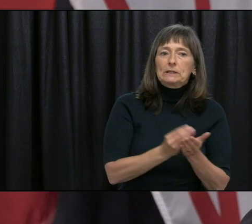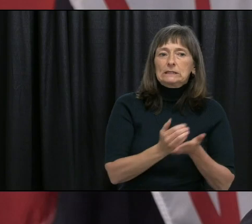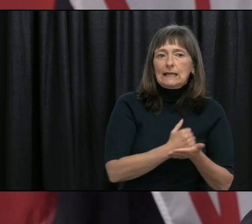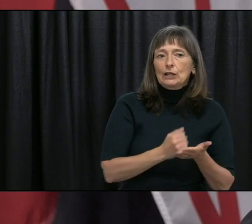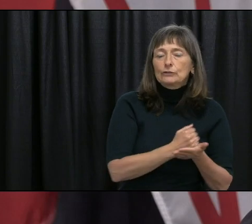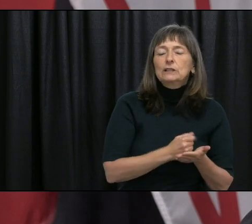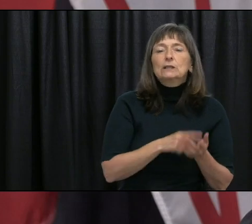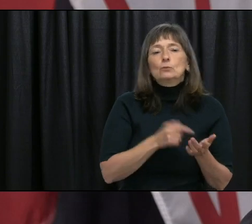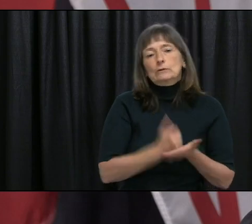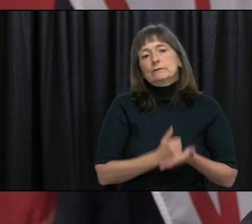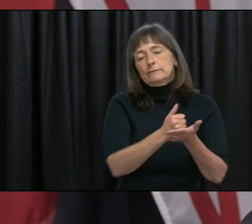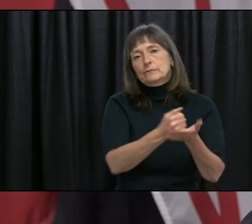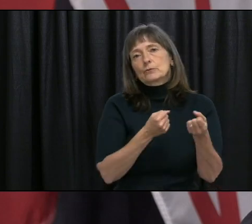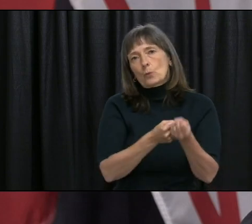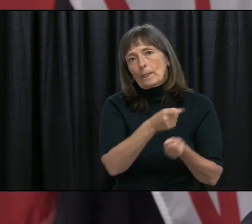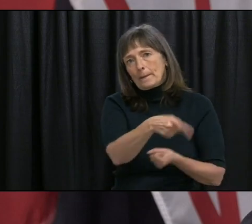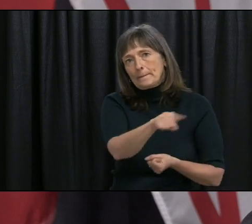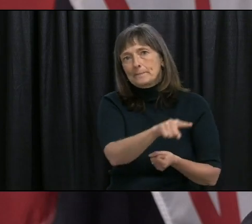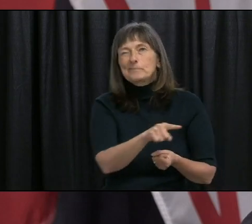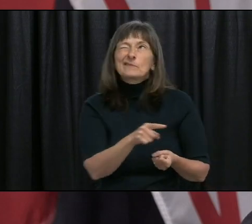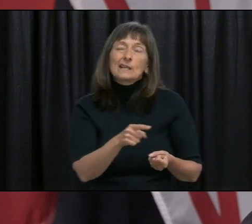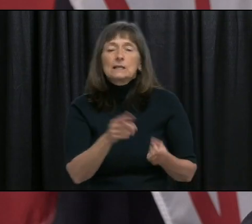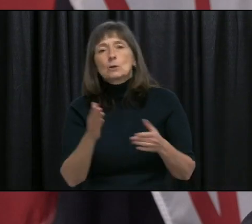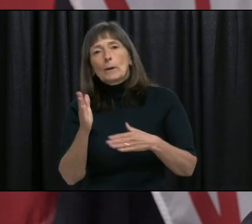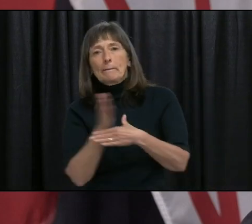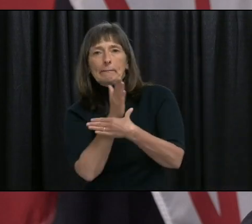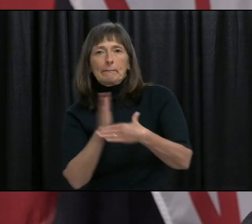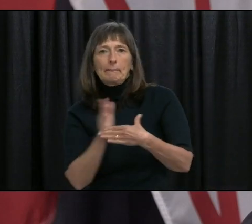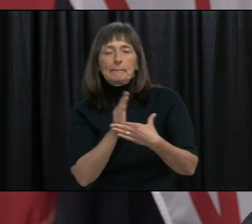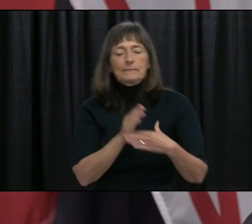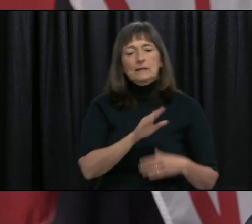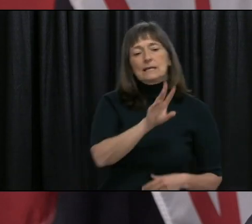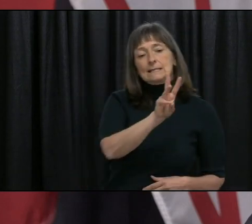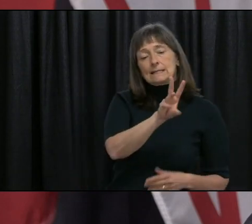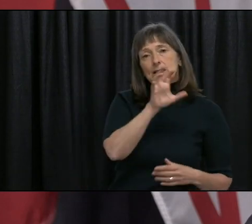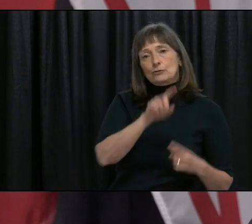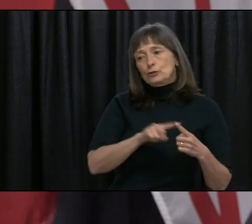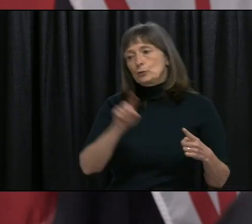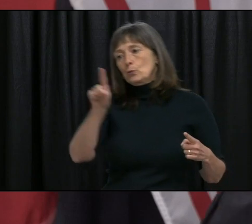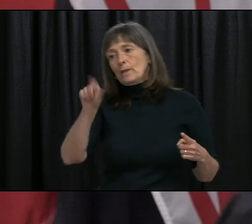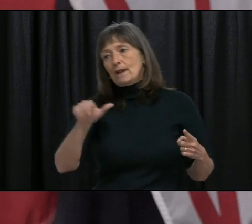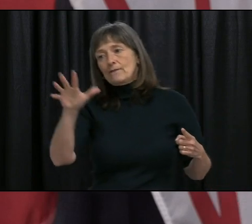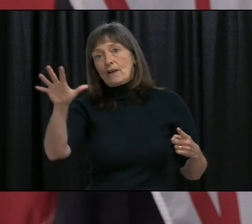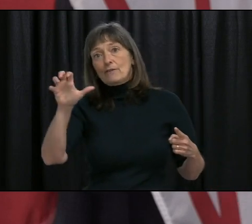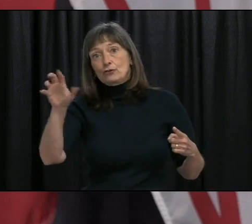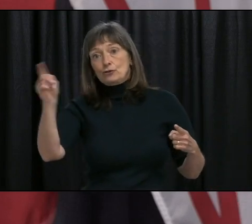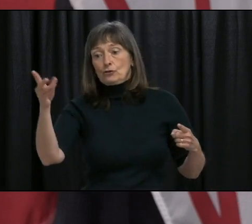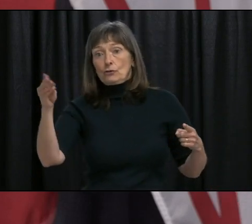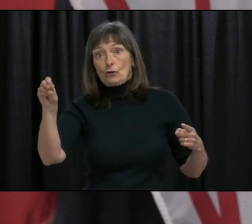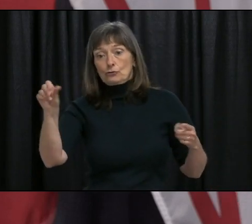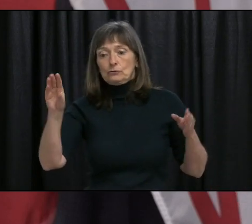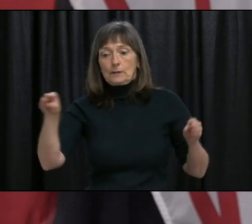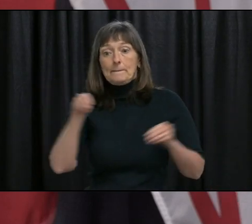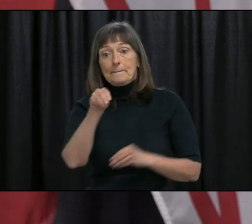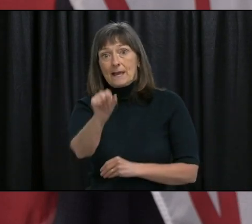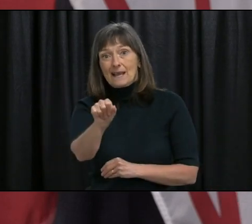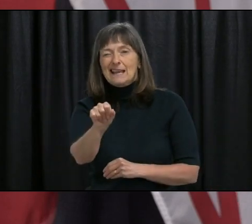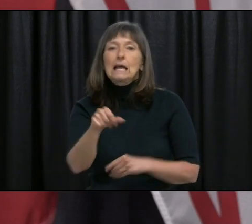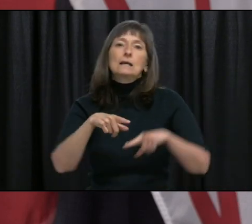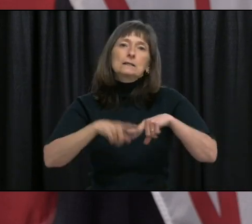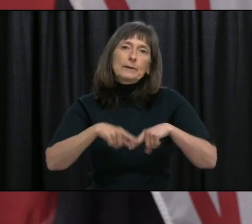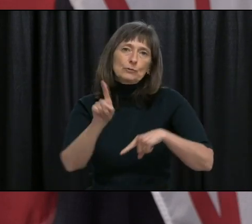the payment will range somewhere between $600 and $1,500, which varies by the number of hours that you would have worked through this